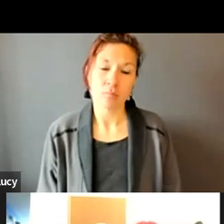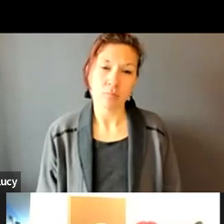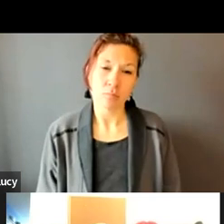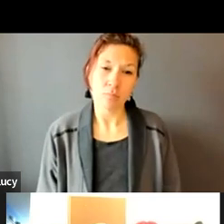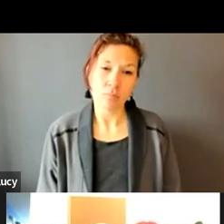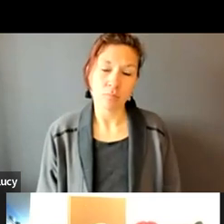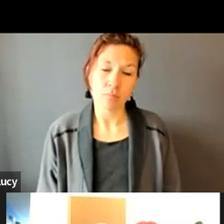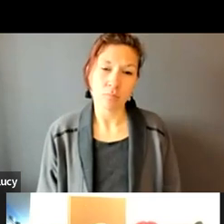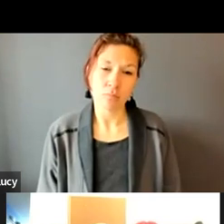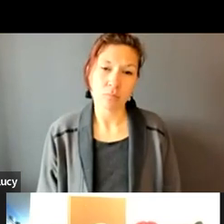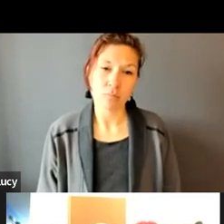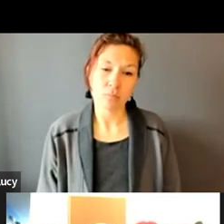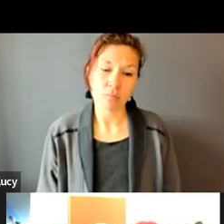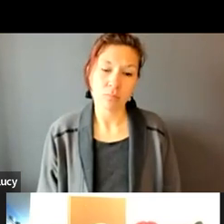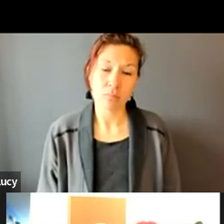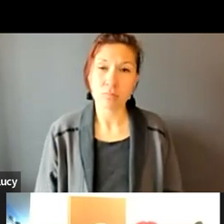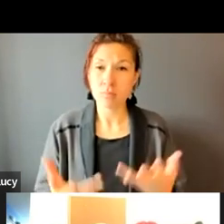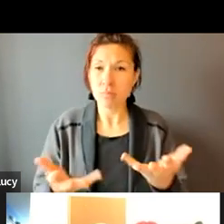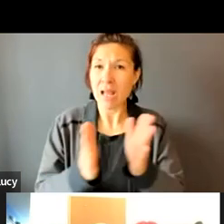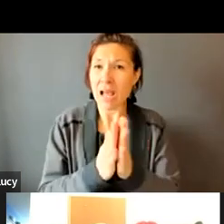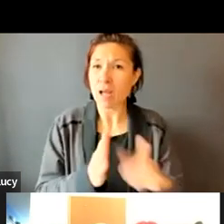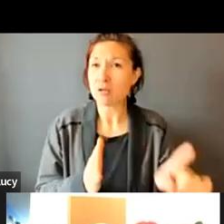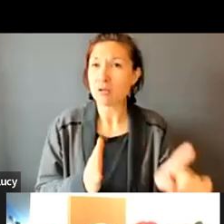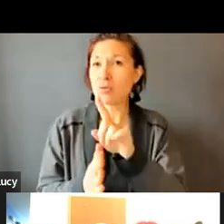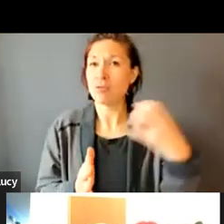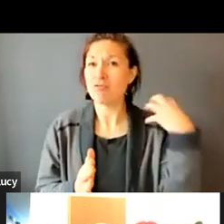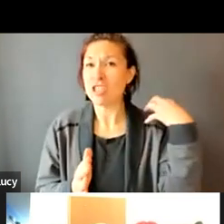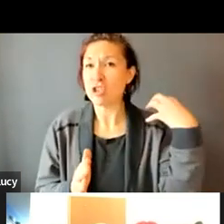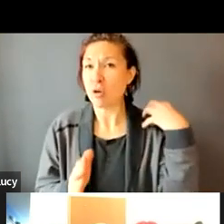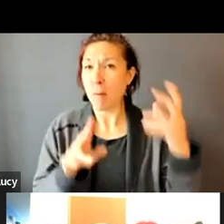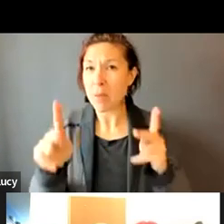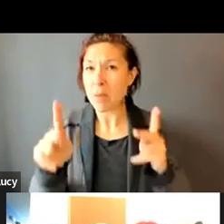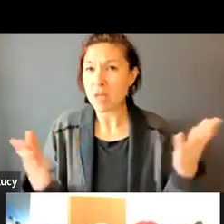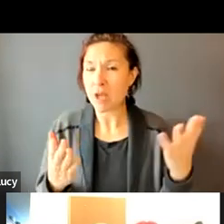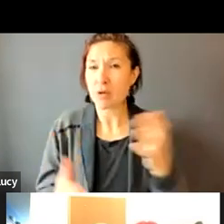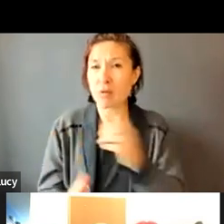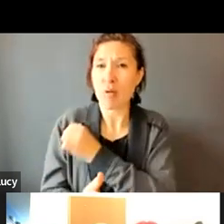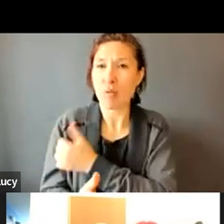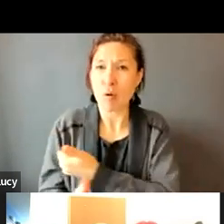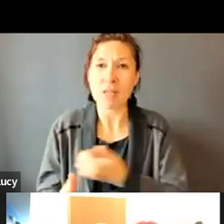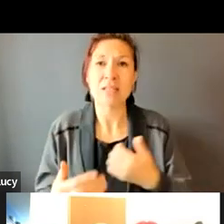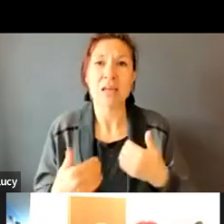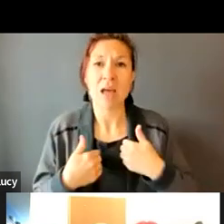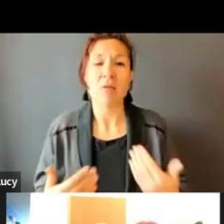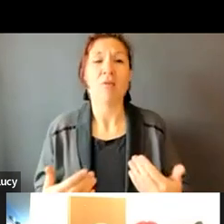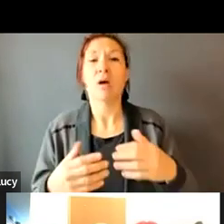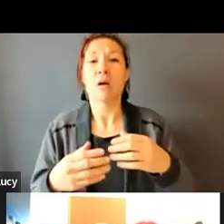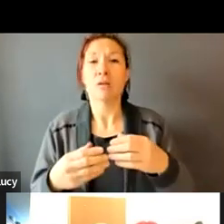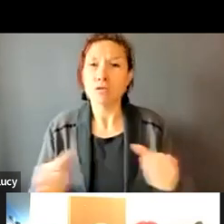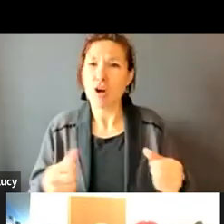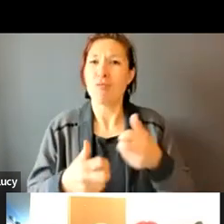I asked the authority is here to please help us to resolve this problem of the transportation